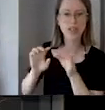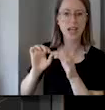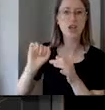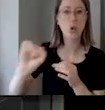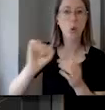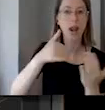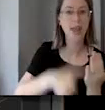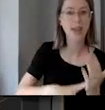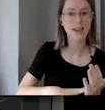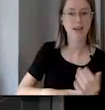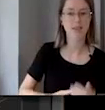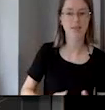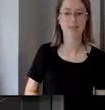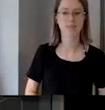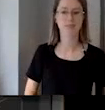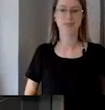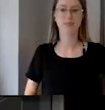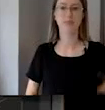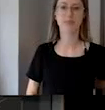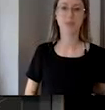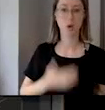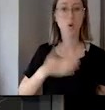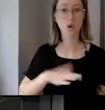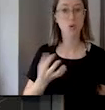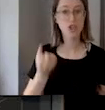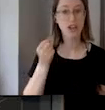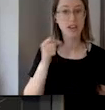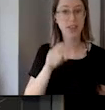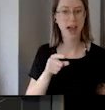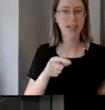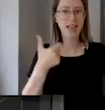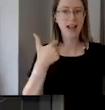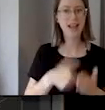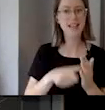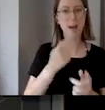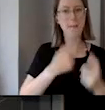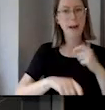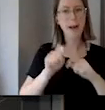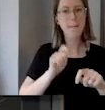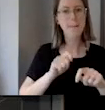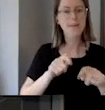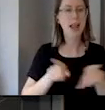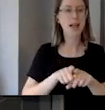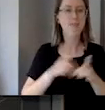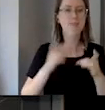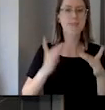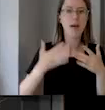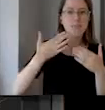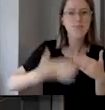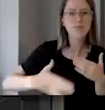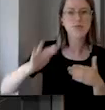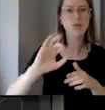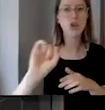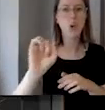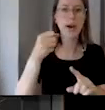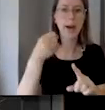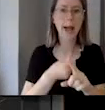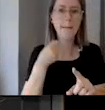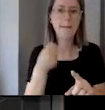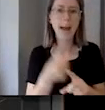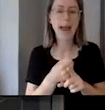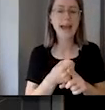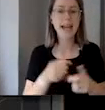letter. That's what you want to do. The letter becomes a platform for your campaign, but it also becomes a platform